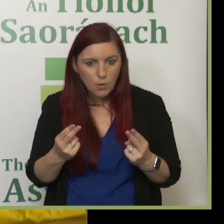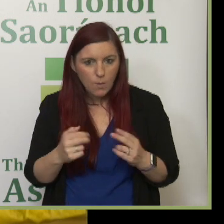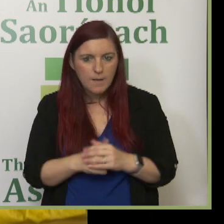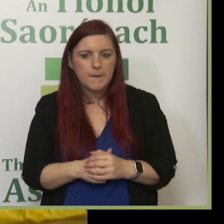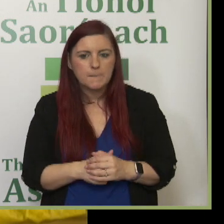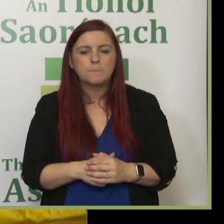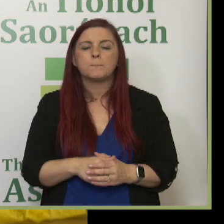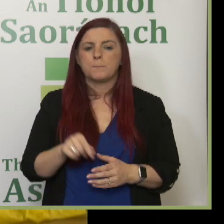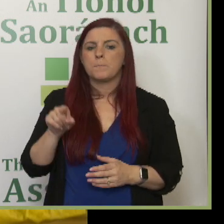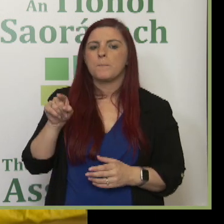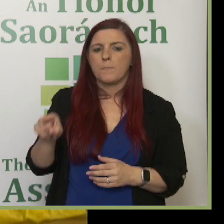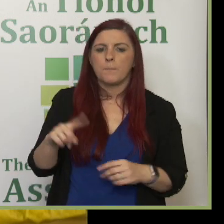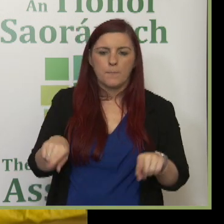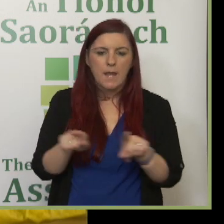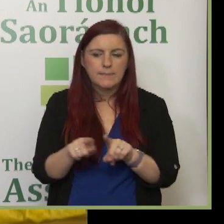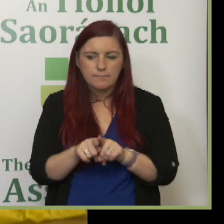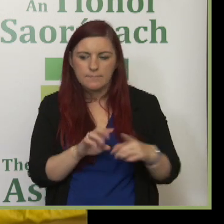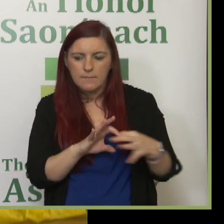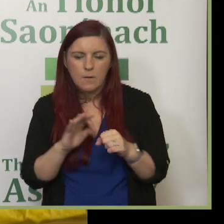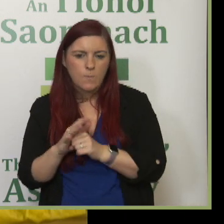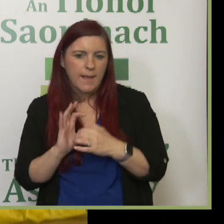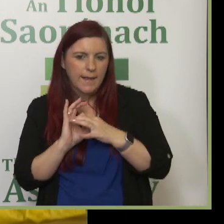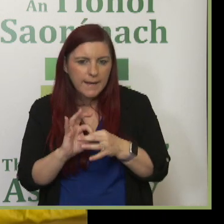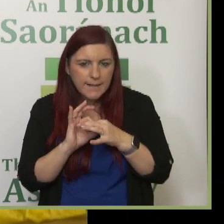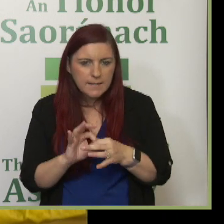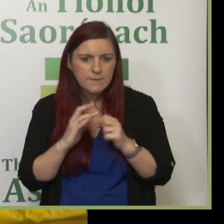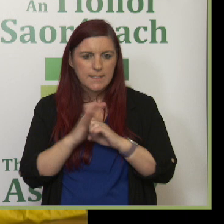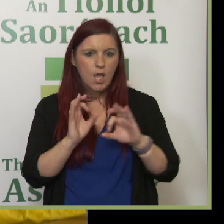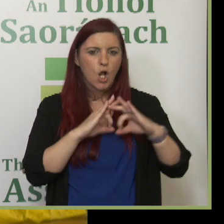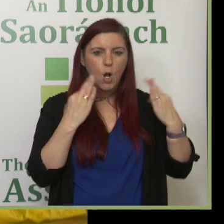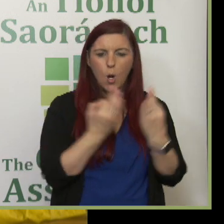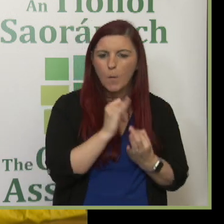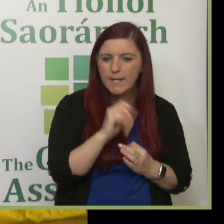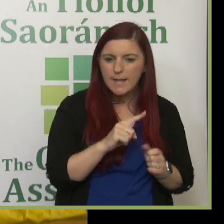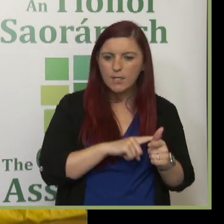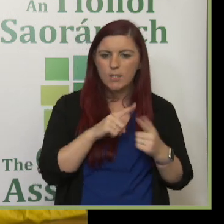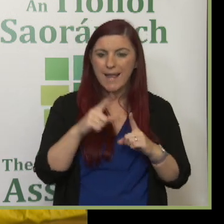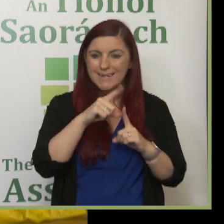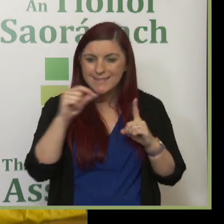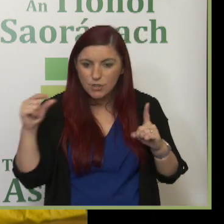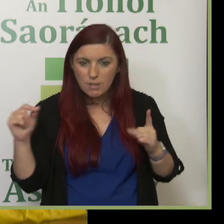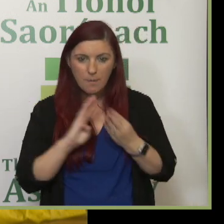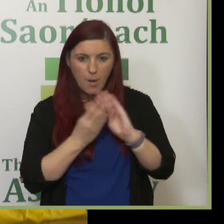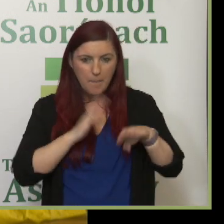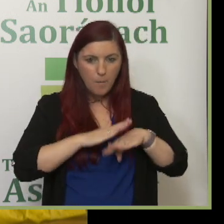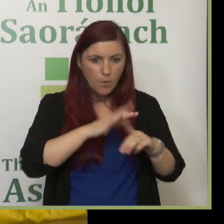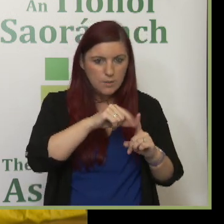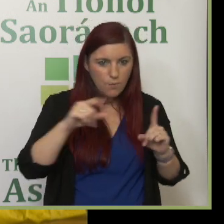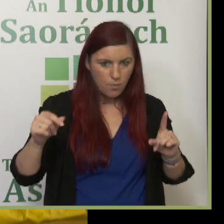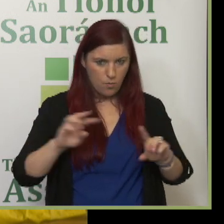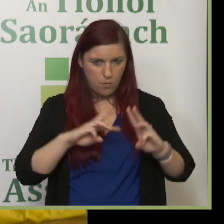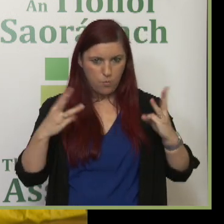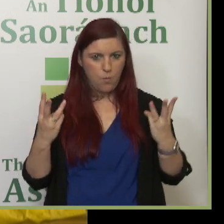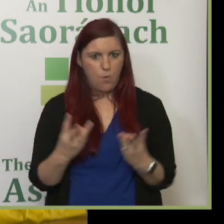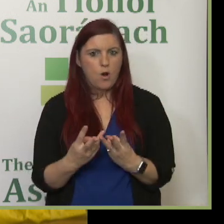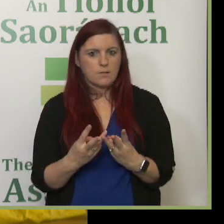And really, it's this hyperconnectivity, it's globalization, digitalization has transformed the drug market, certainly over the last years. The reason we have